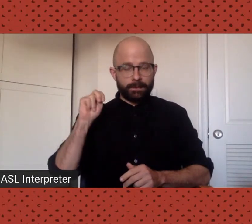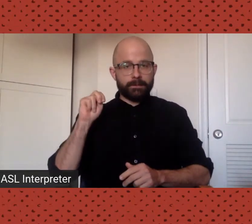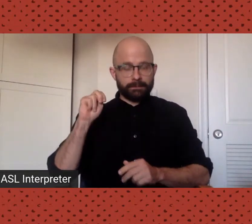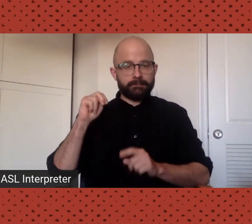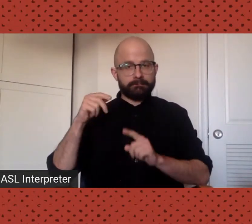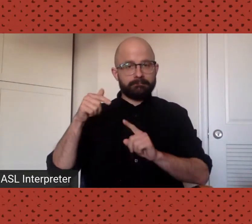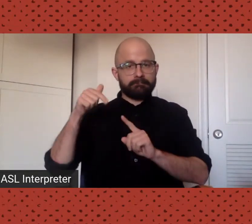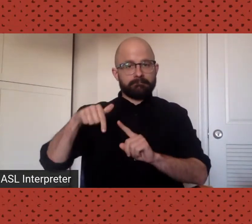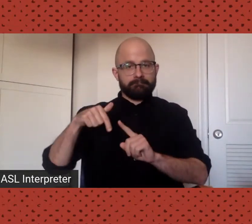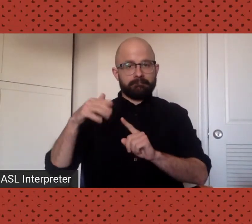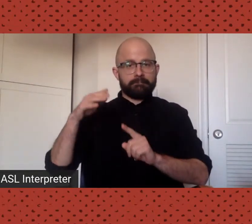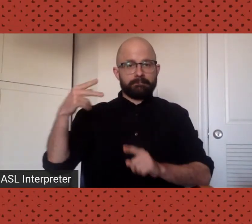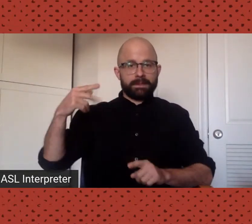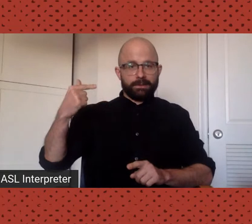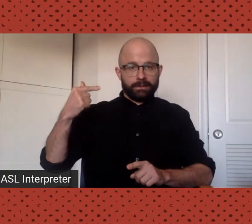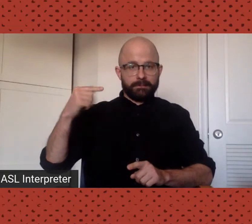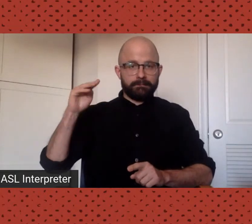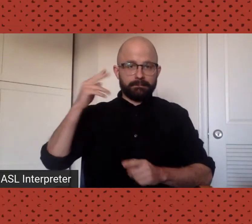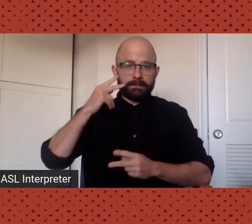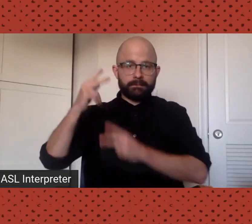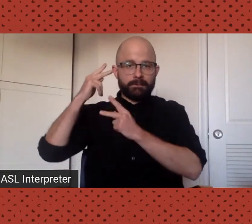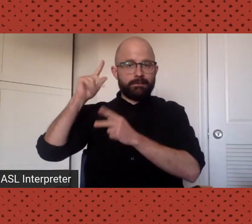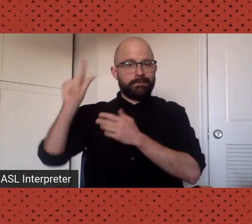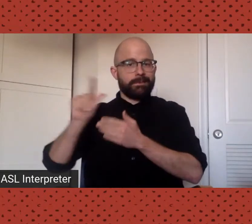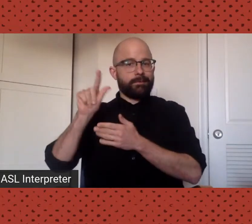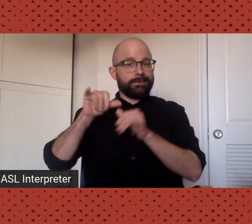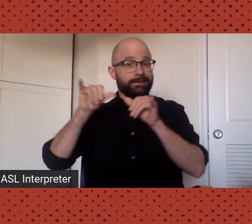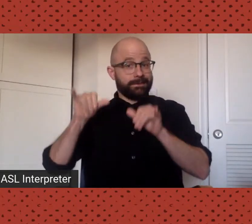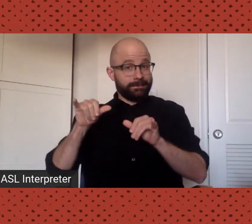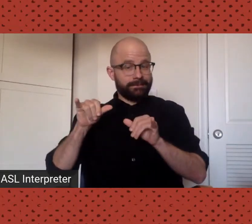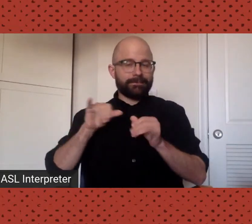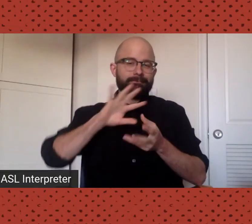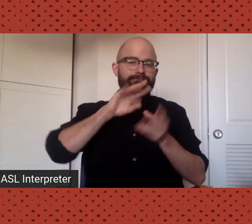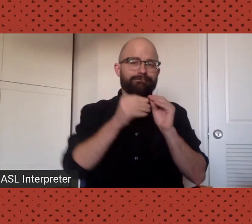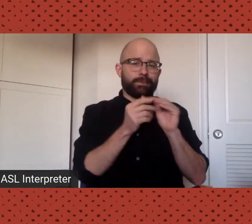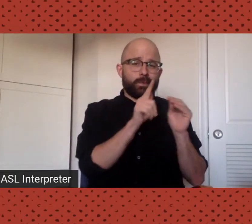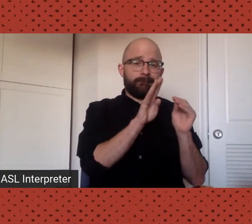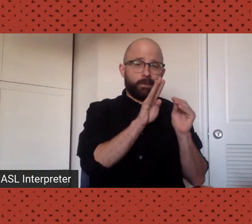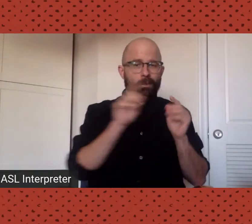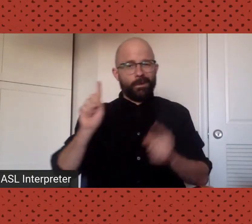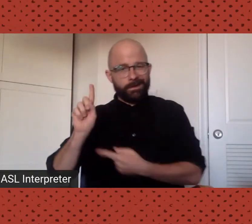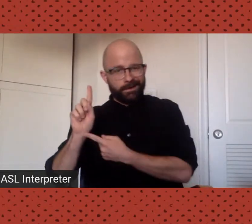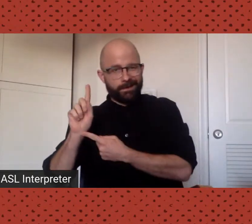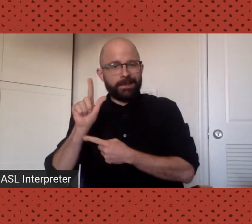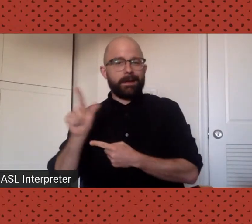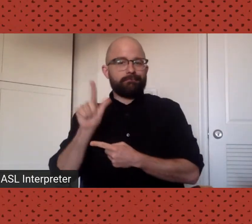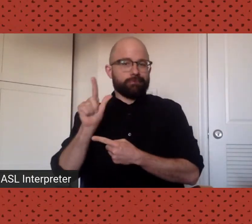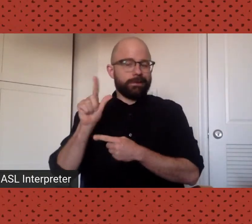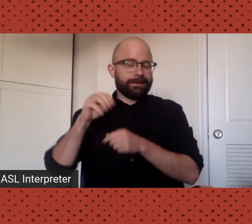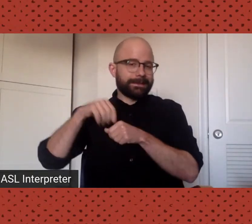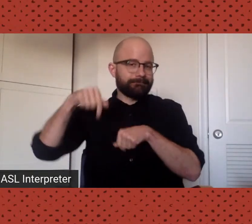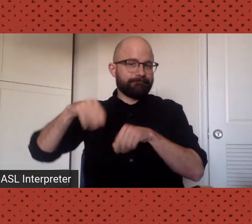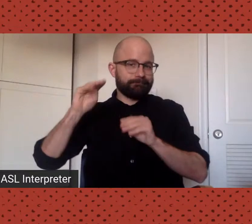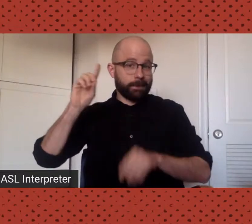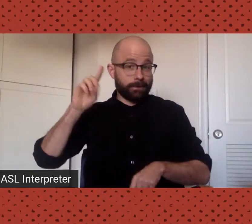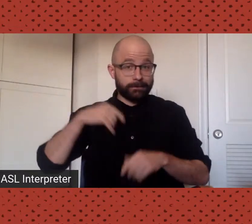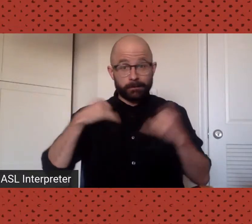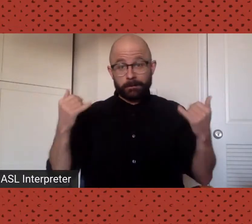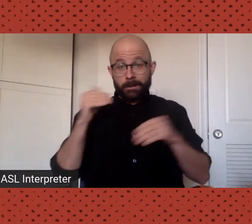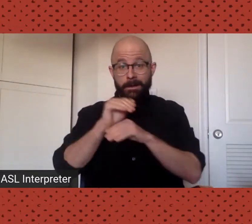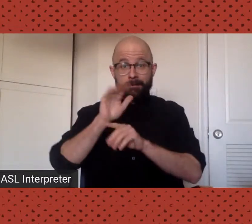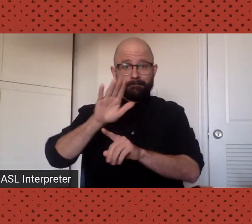at the Prince George's County Memorial Library System, which is one of 24 public library jurisdictions in Maryland. Tonight's program